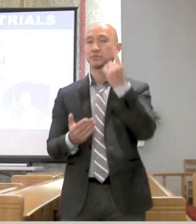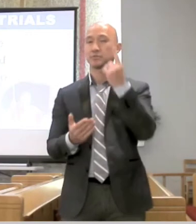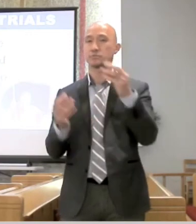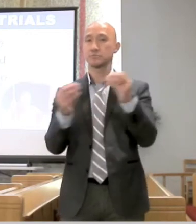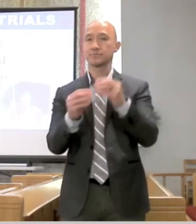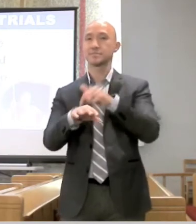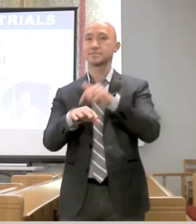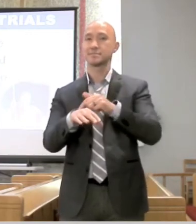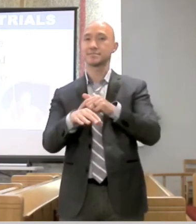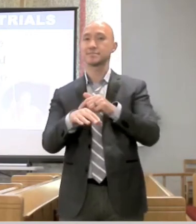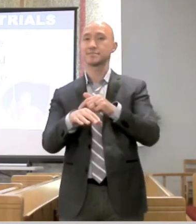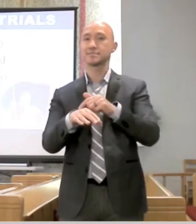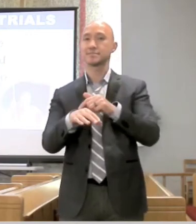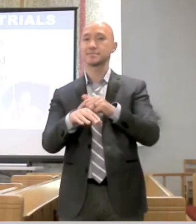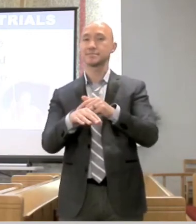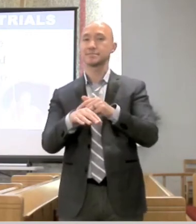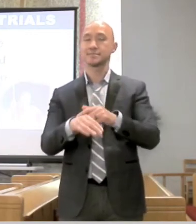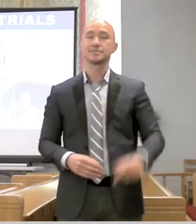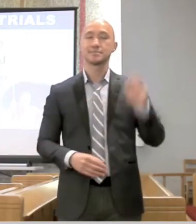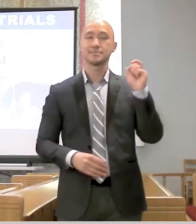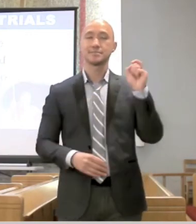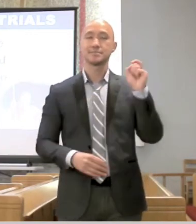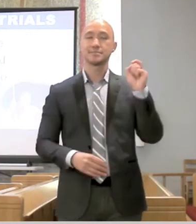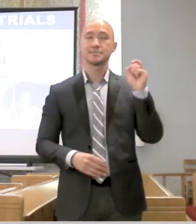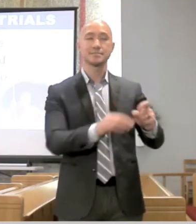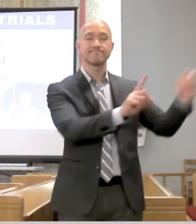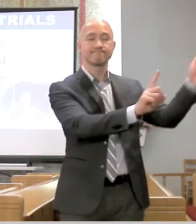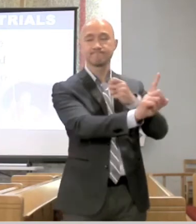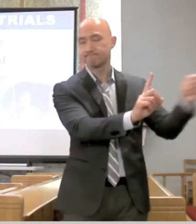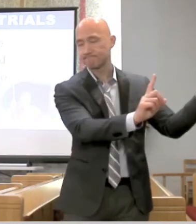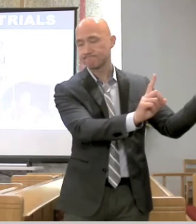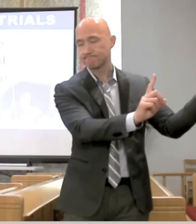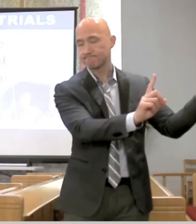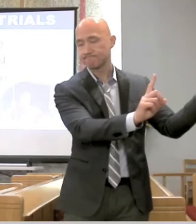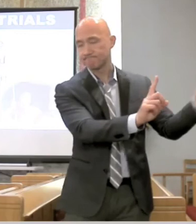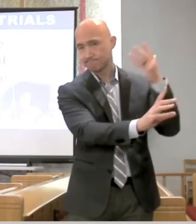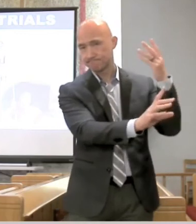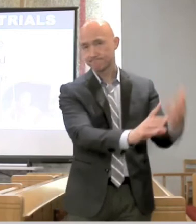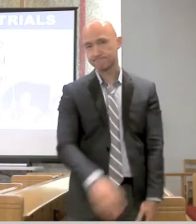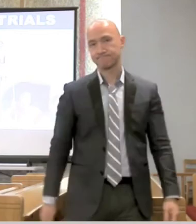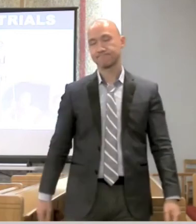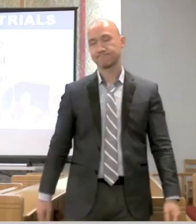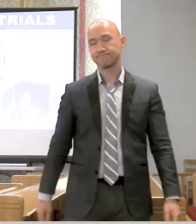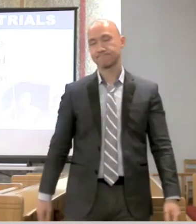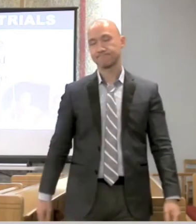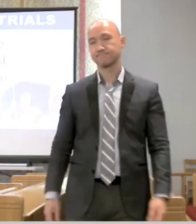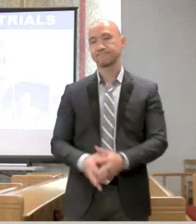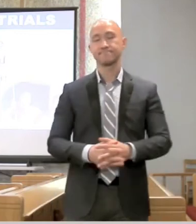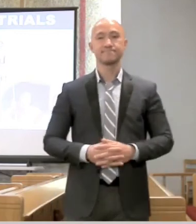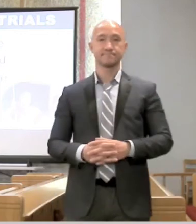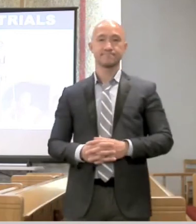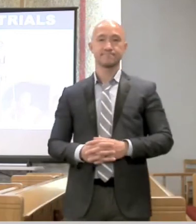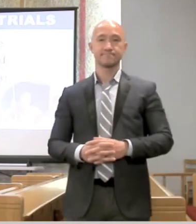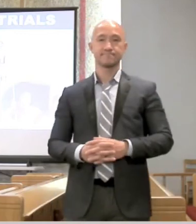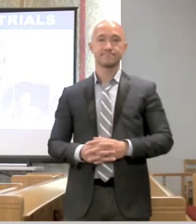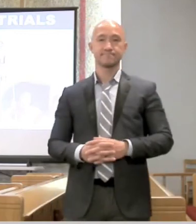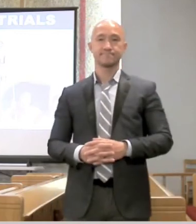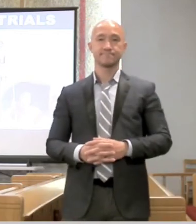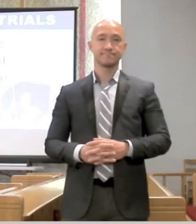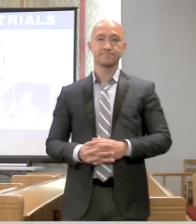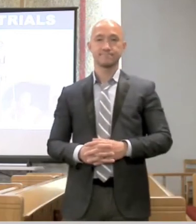lighter whipping than the one a condemned man would receive who was going to be crucified. And it's at this point, after